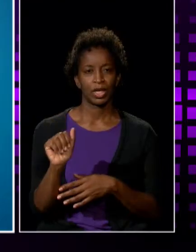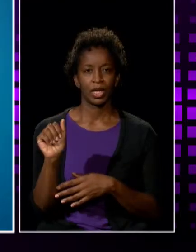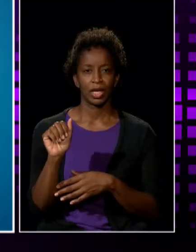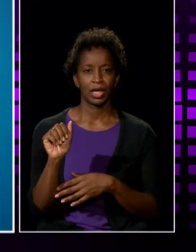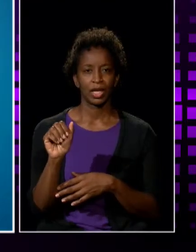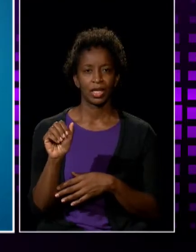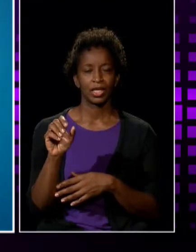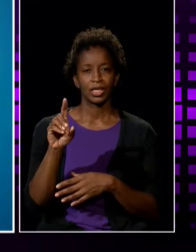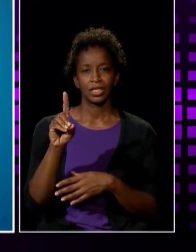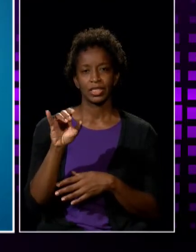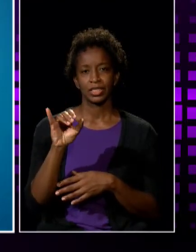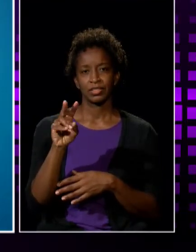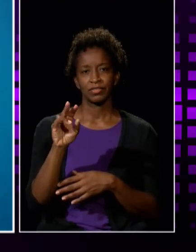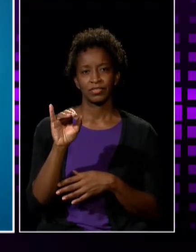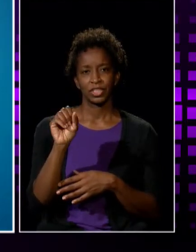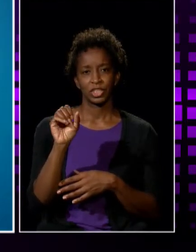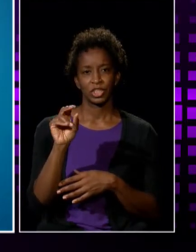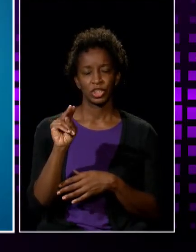you will